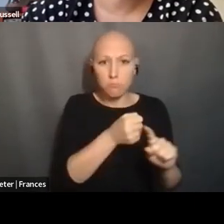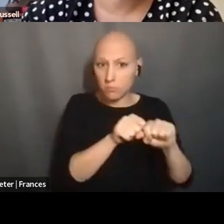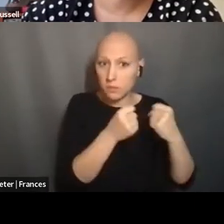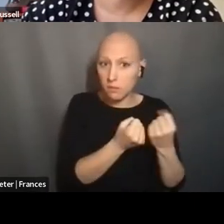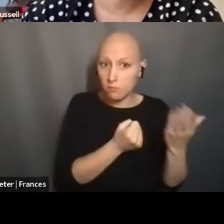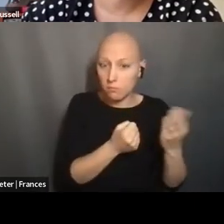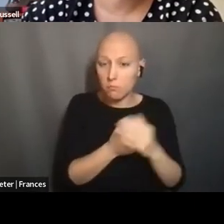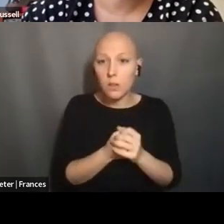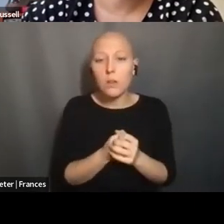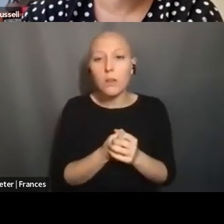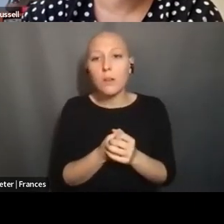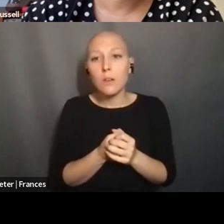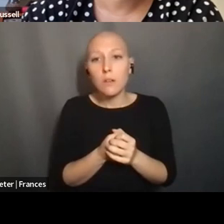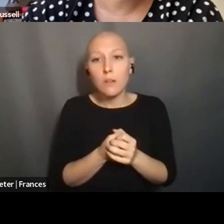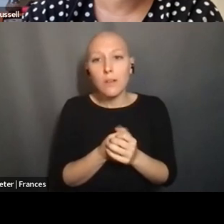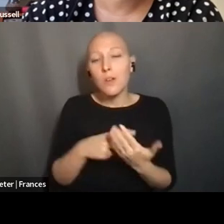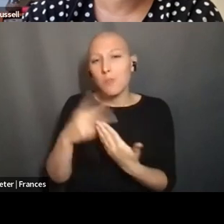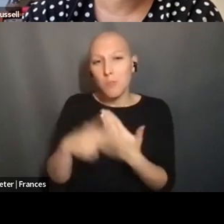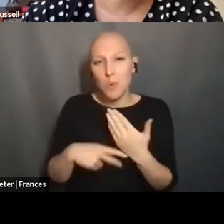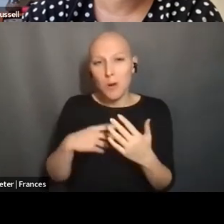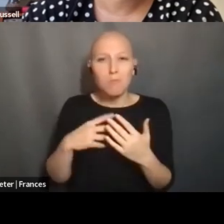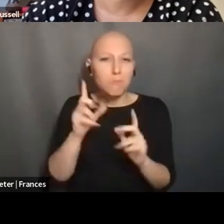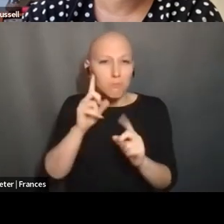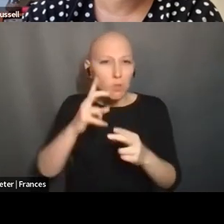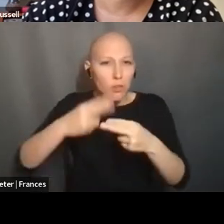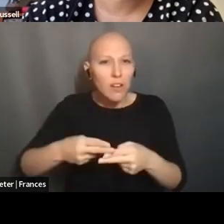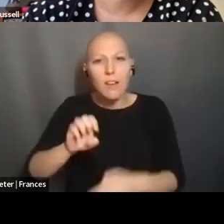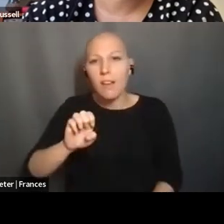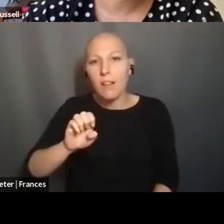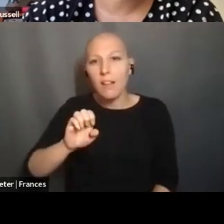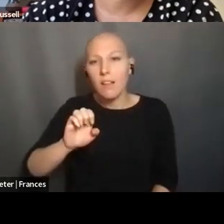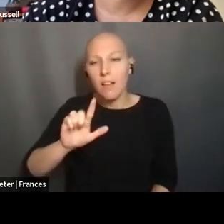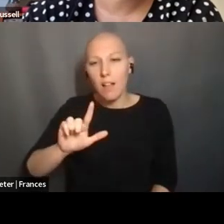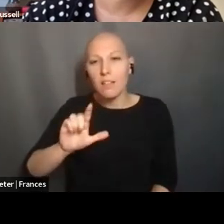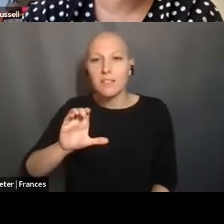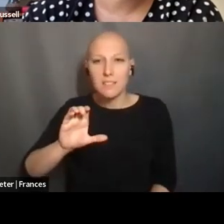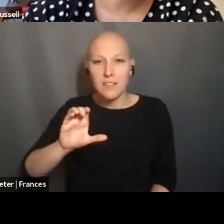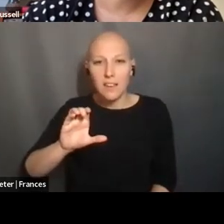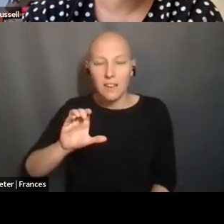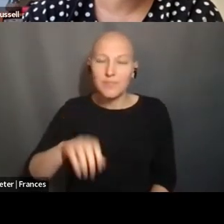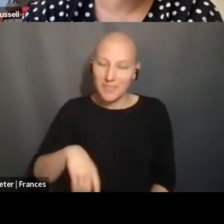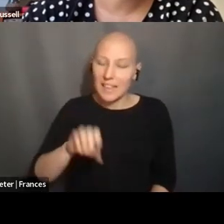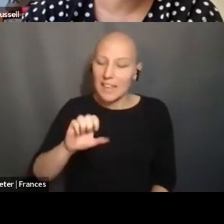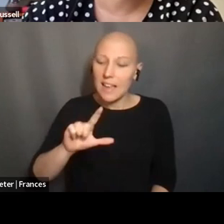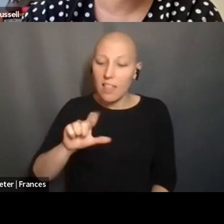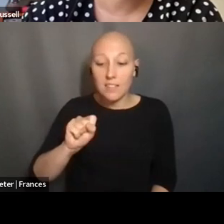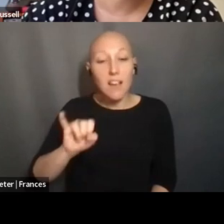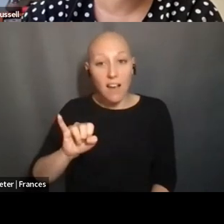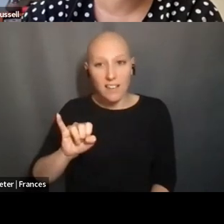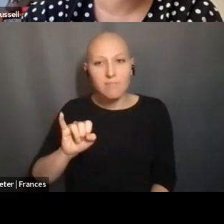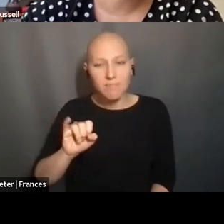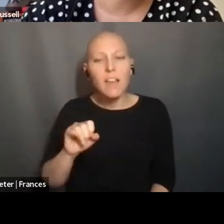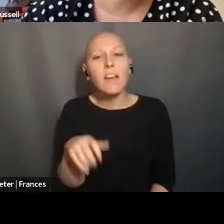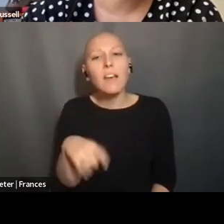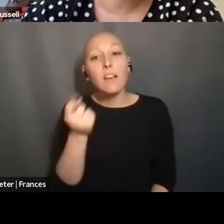which you've heard referred to as ELSI, and that's not LC, it's ELSI, for the